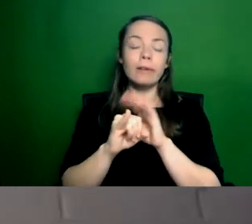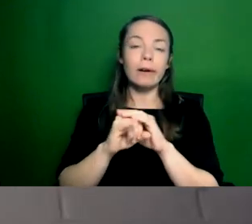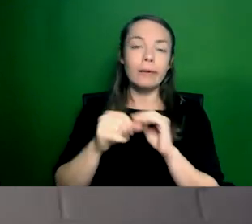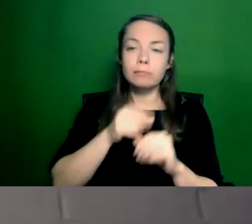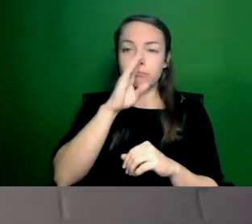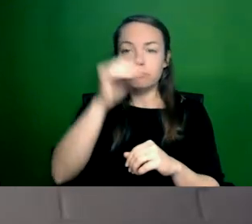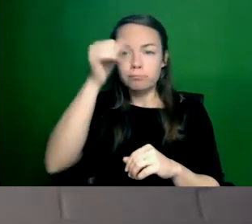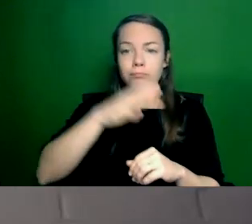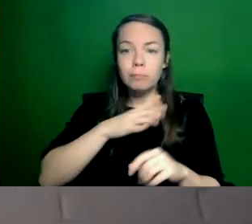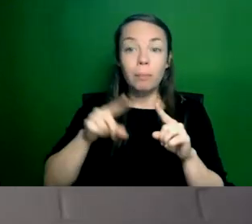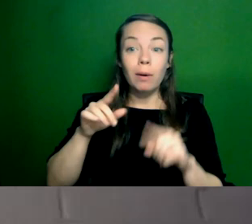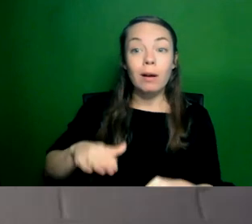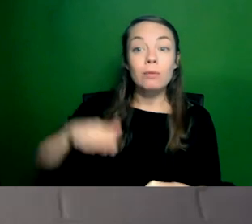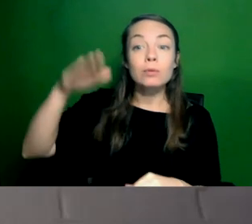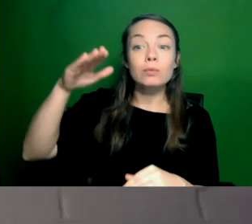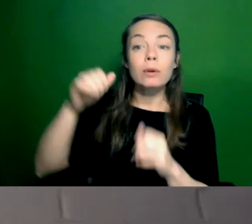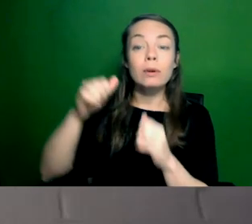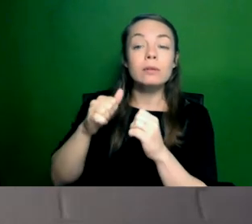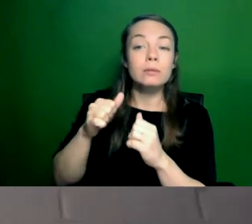was raised by a woman. My mom raised me, so